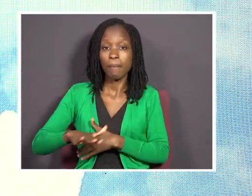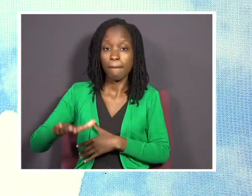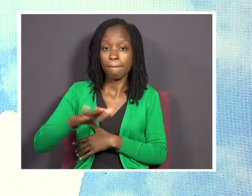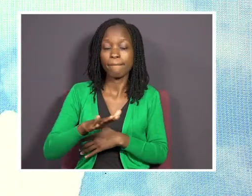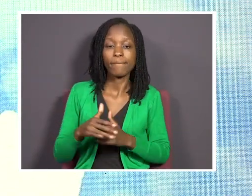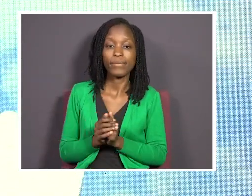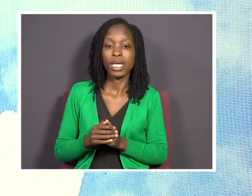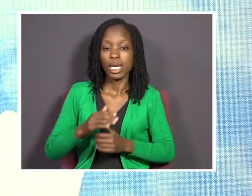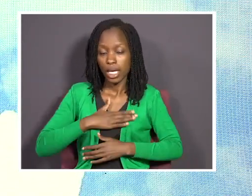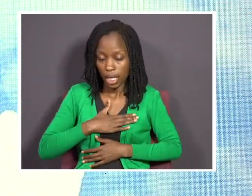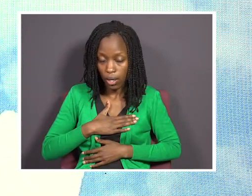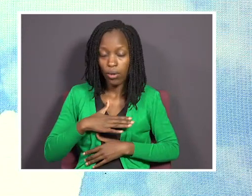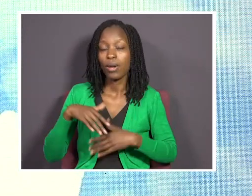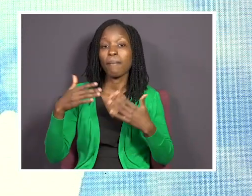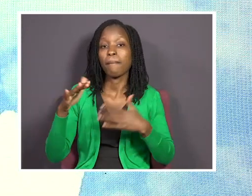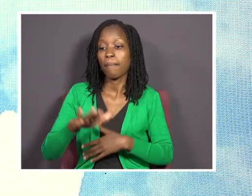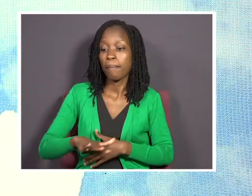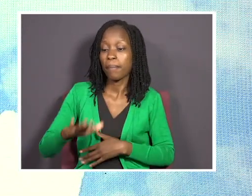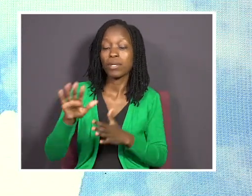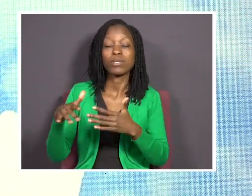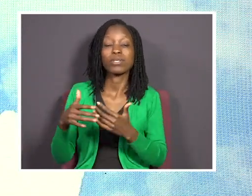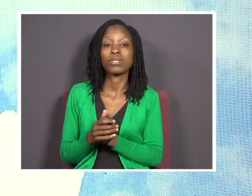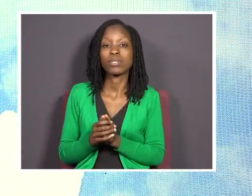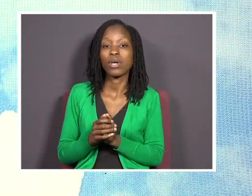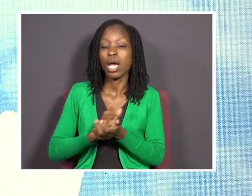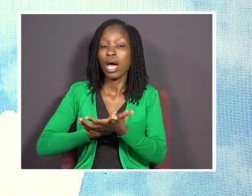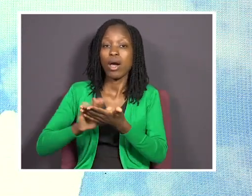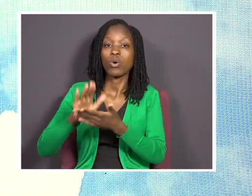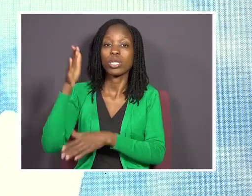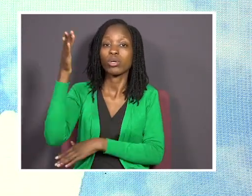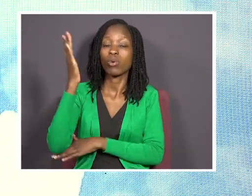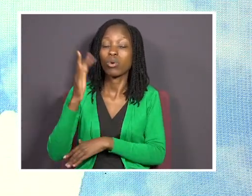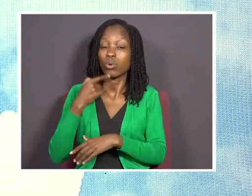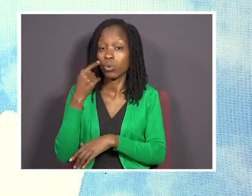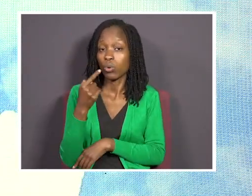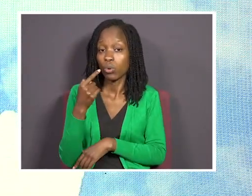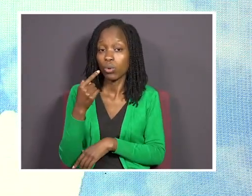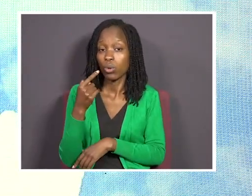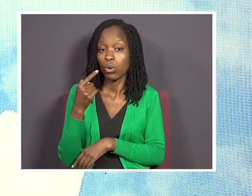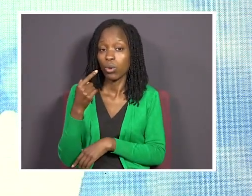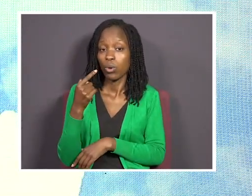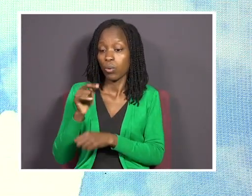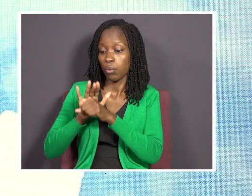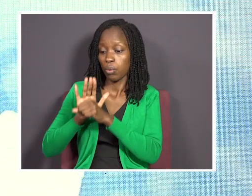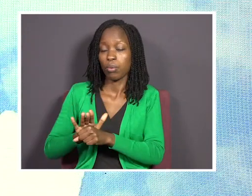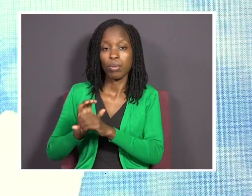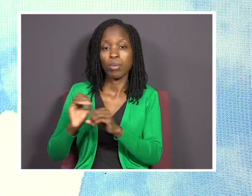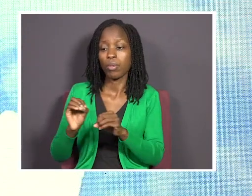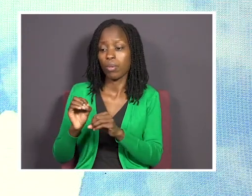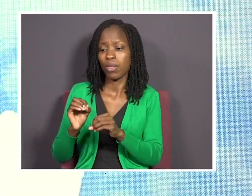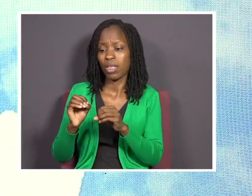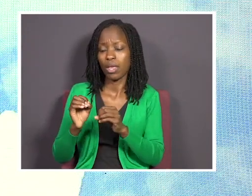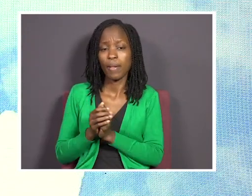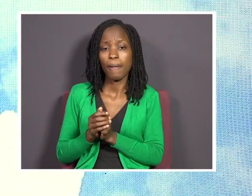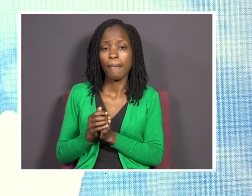in a privileged place or position. A holy God that does not look down upon sinful men,